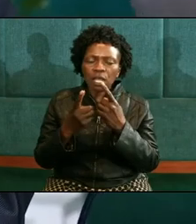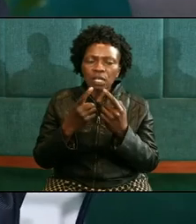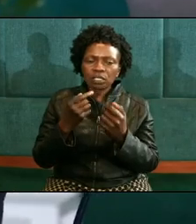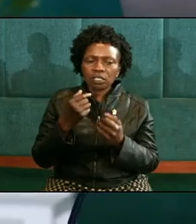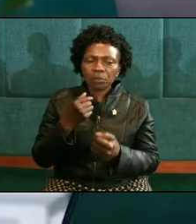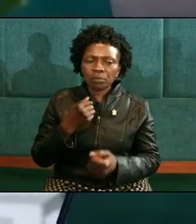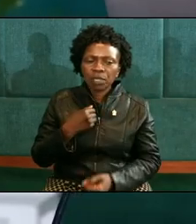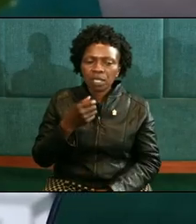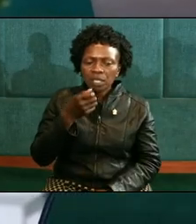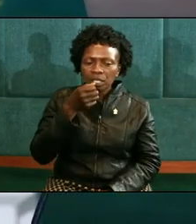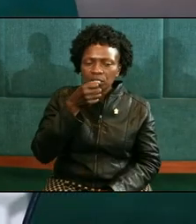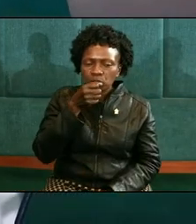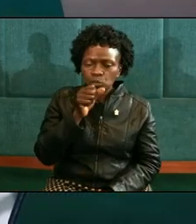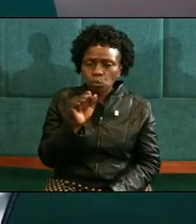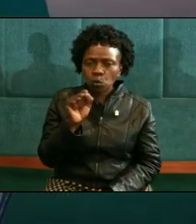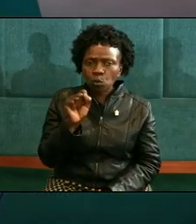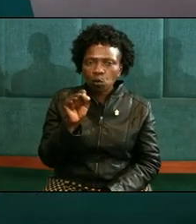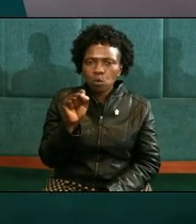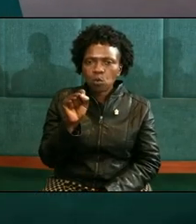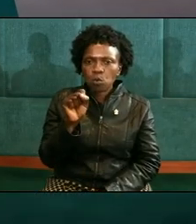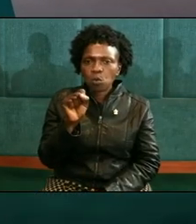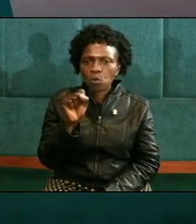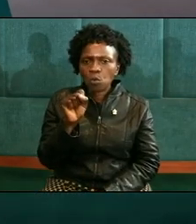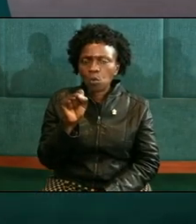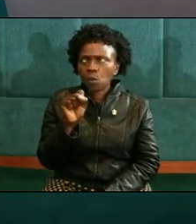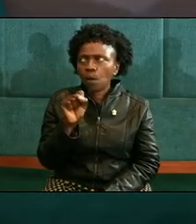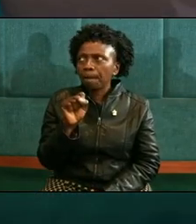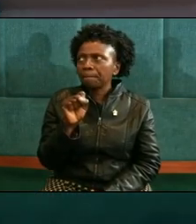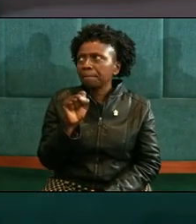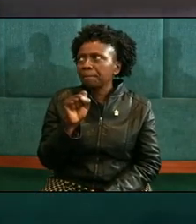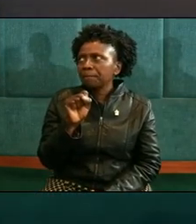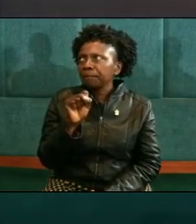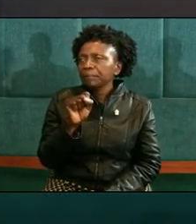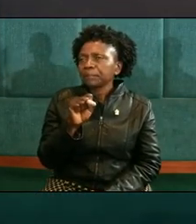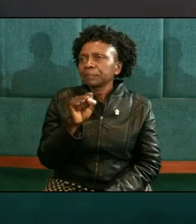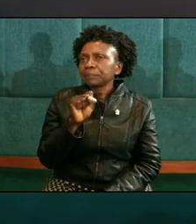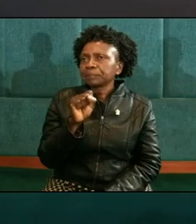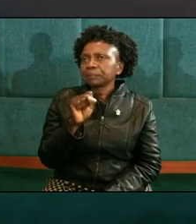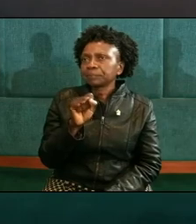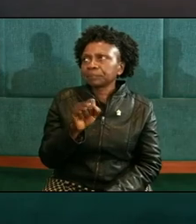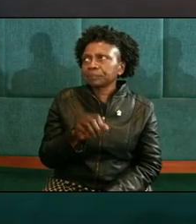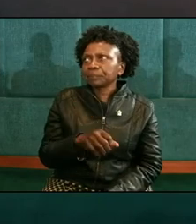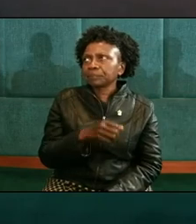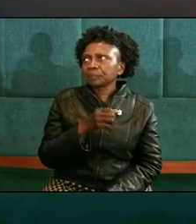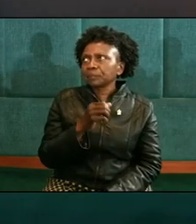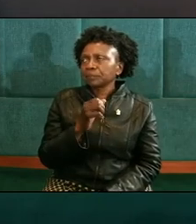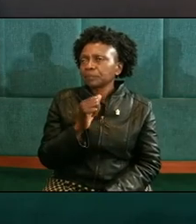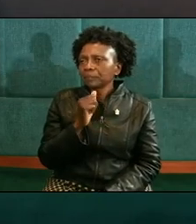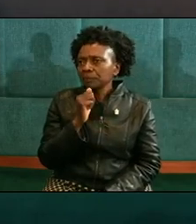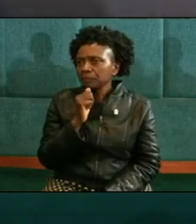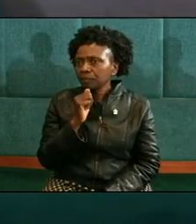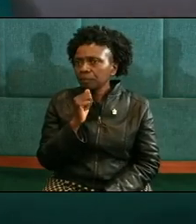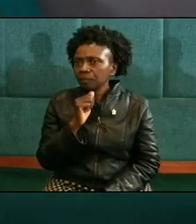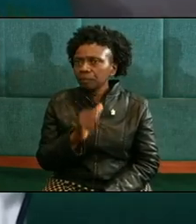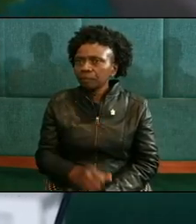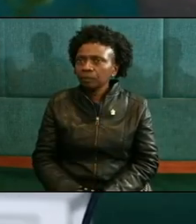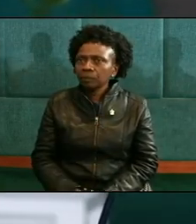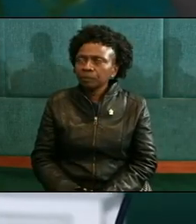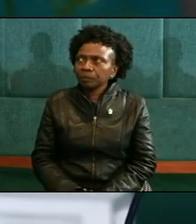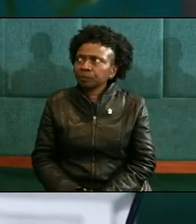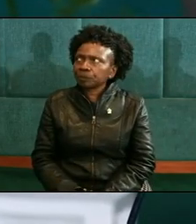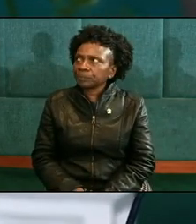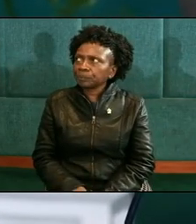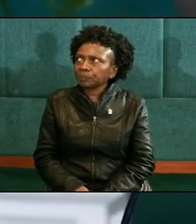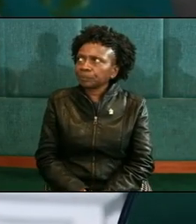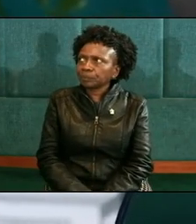Tells me so. See another. God bless you. God bless you. God bless you.